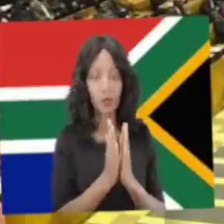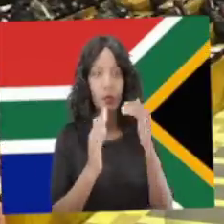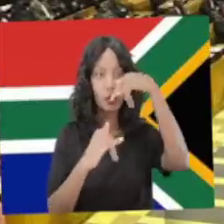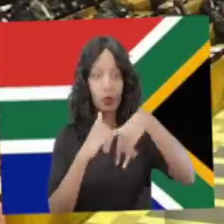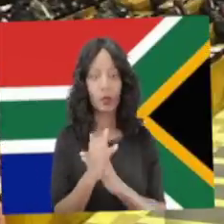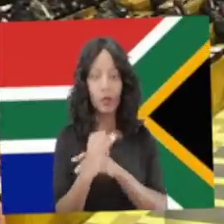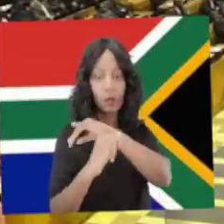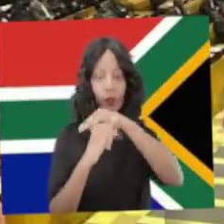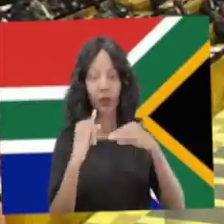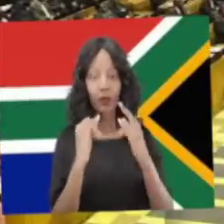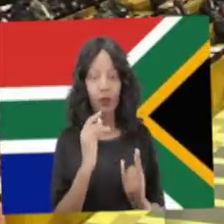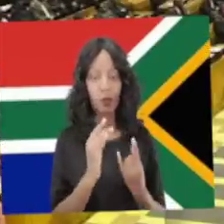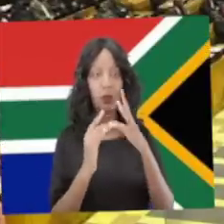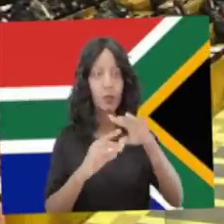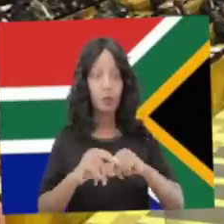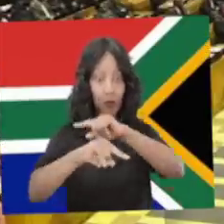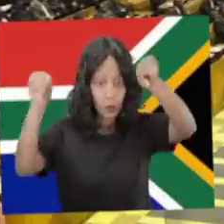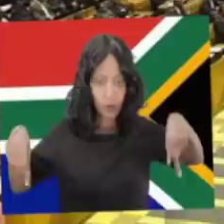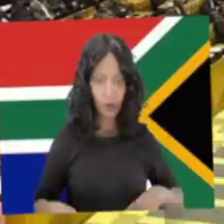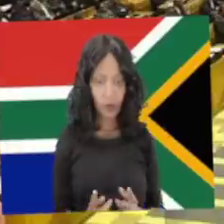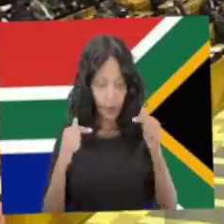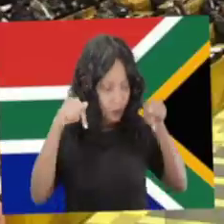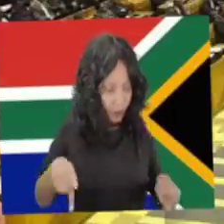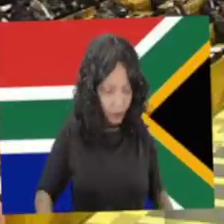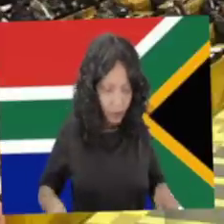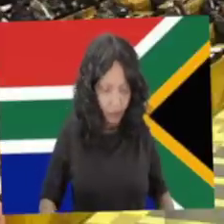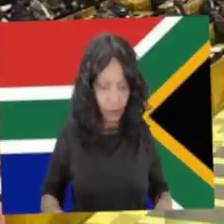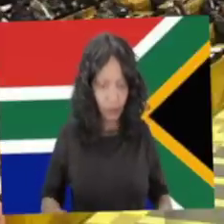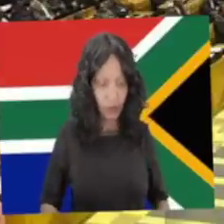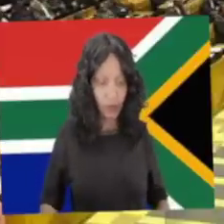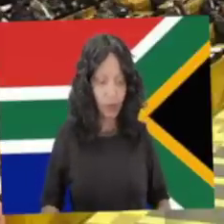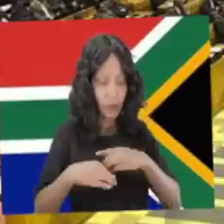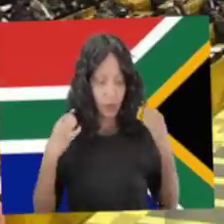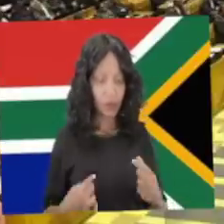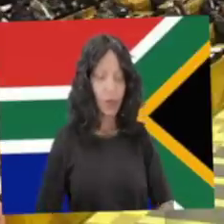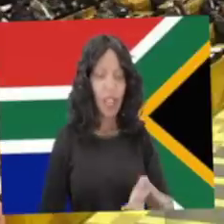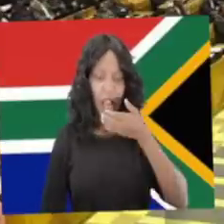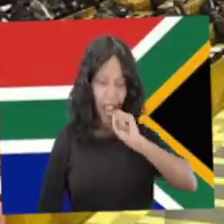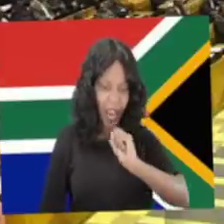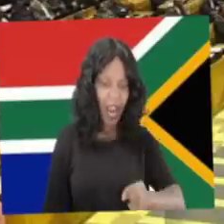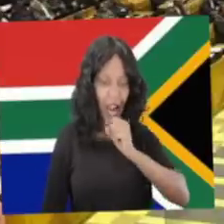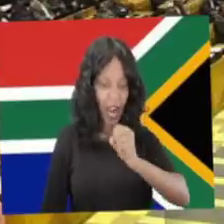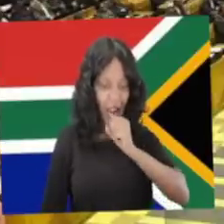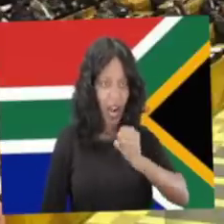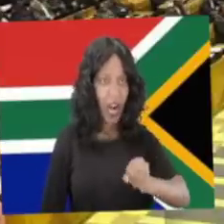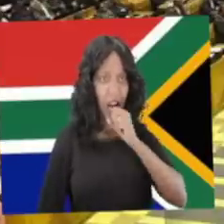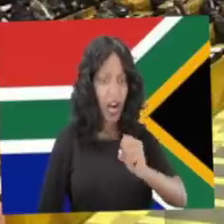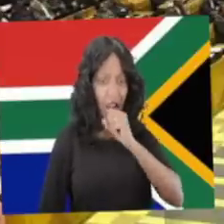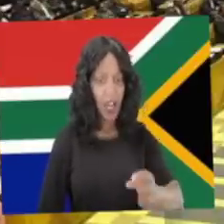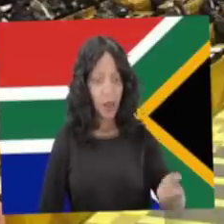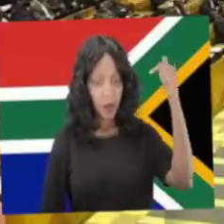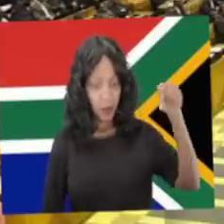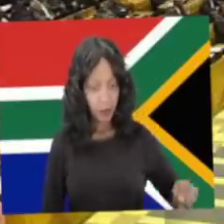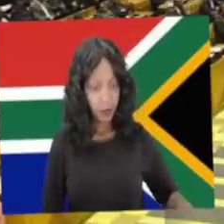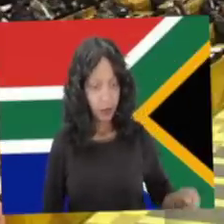Thenjiwe? The thought process of those condoms is a constitutional blunder. The Max condom does not cater for the needs of